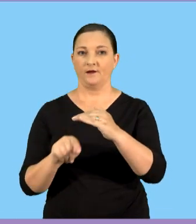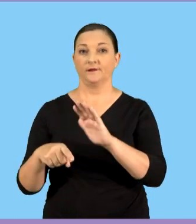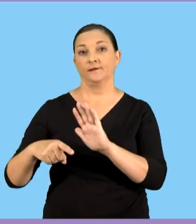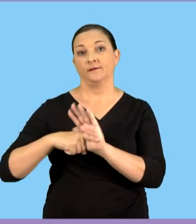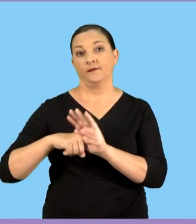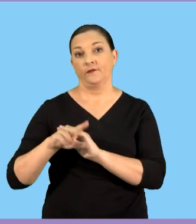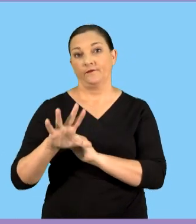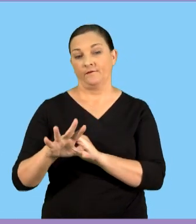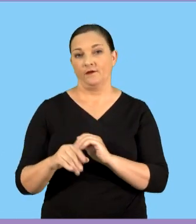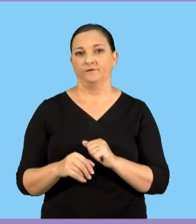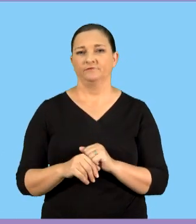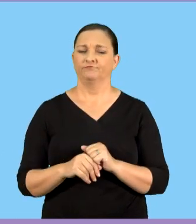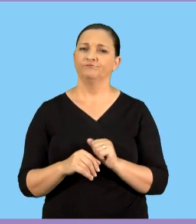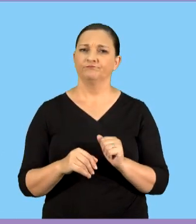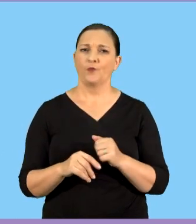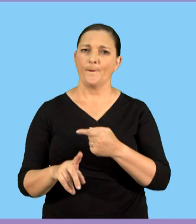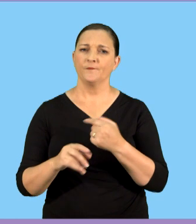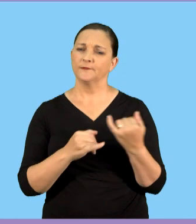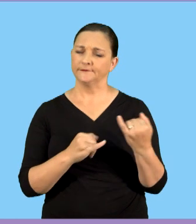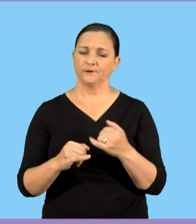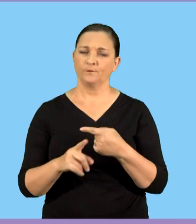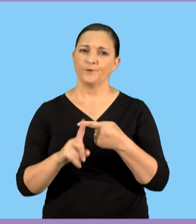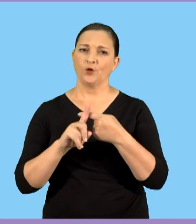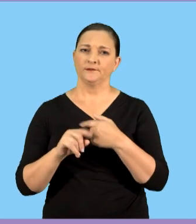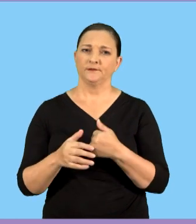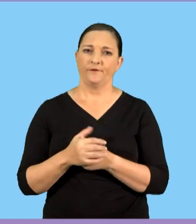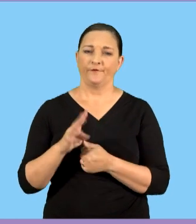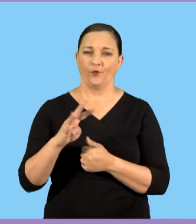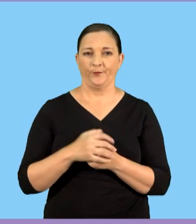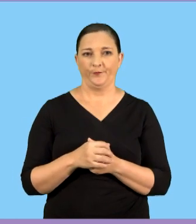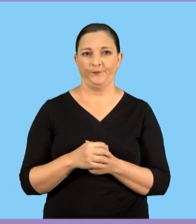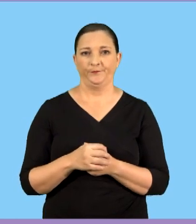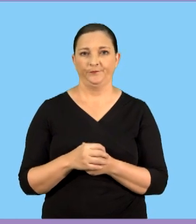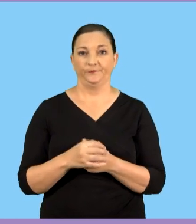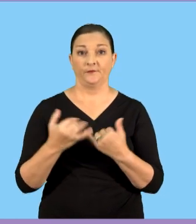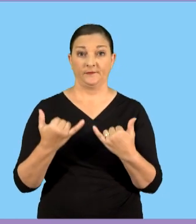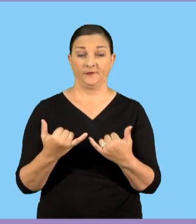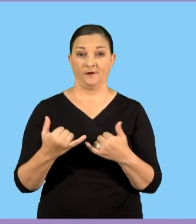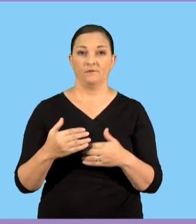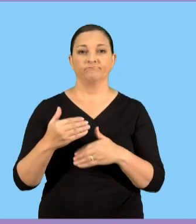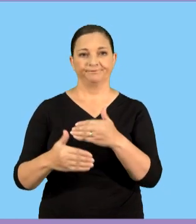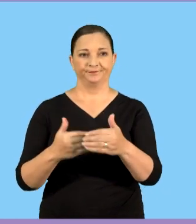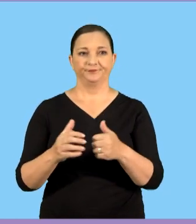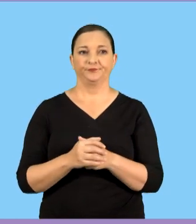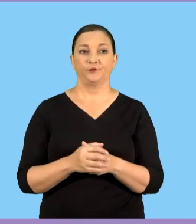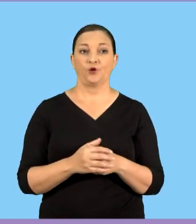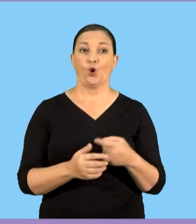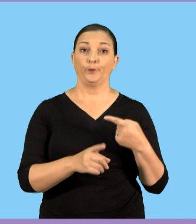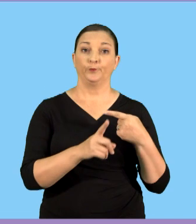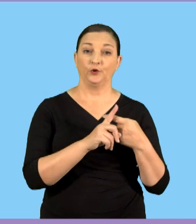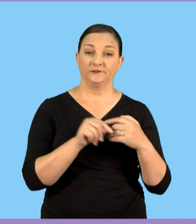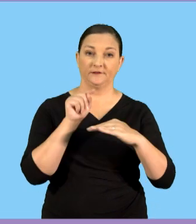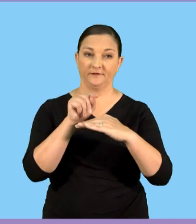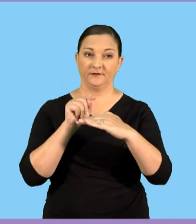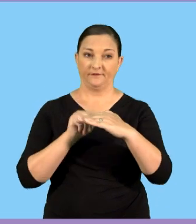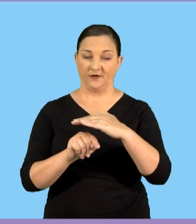negative 5, and that will give us still a positive 4. Let's move on to division of a positive